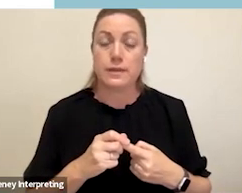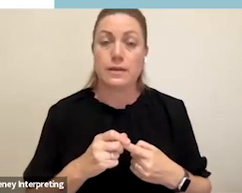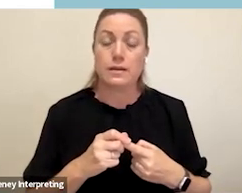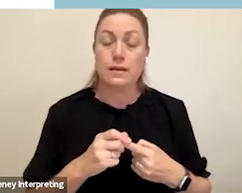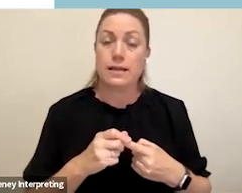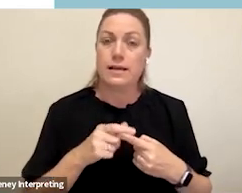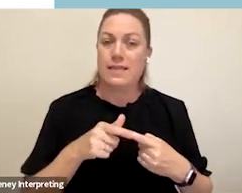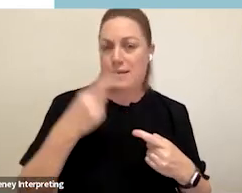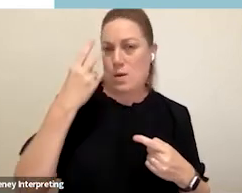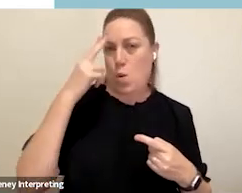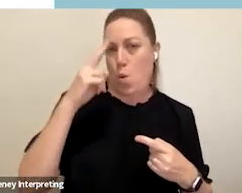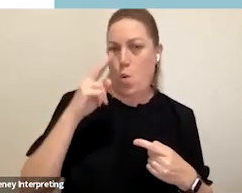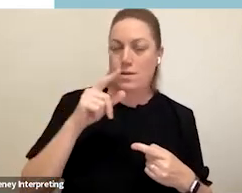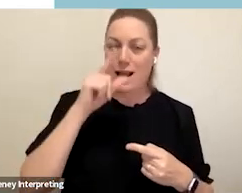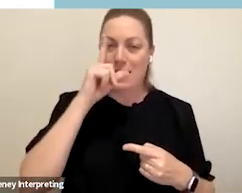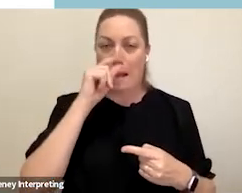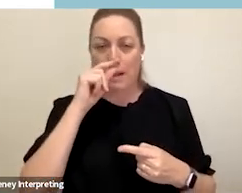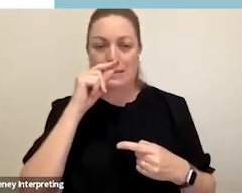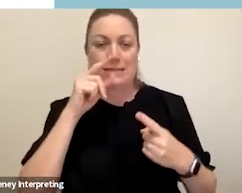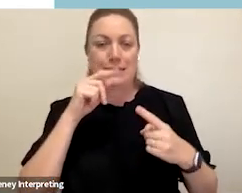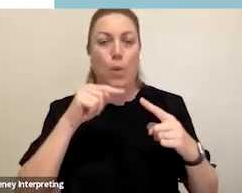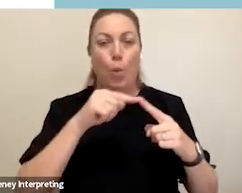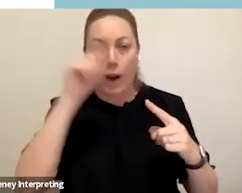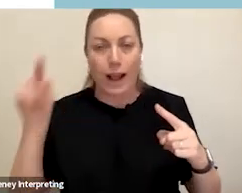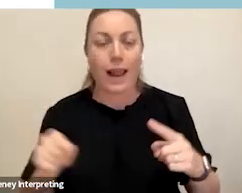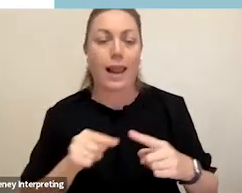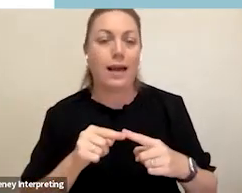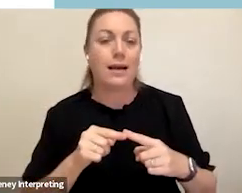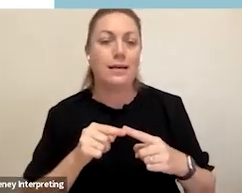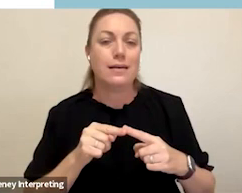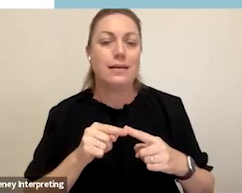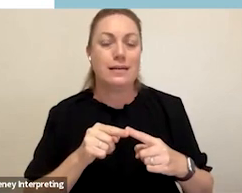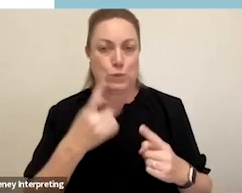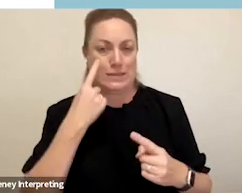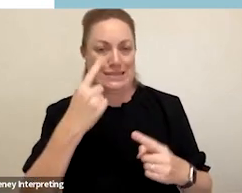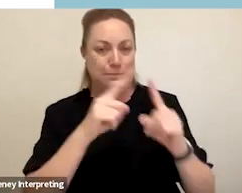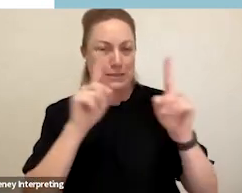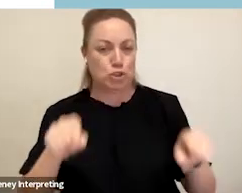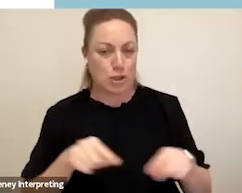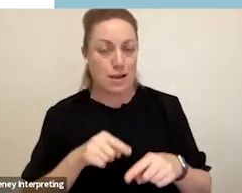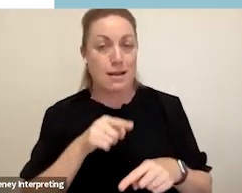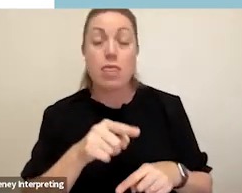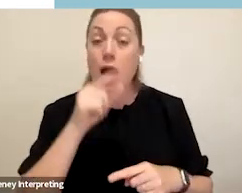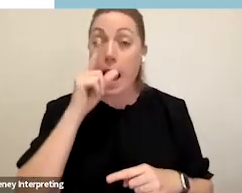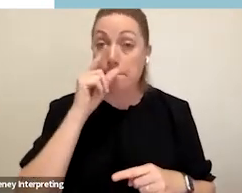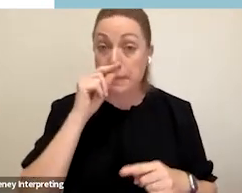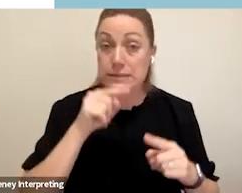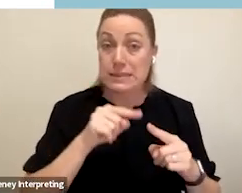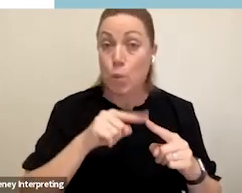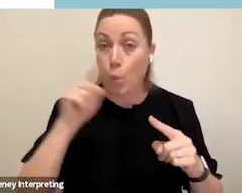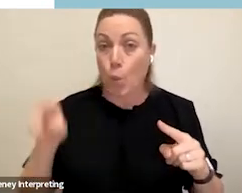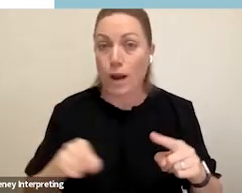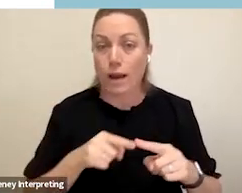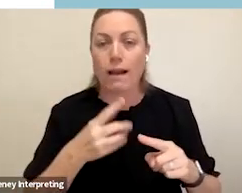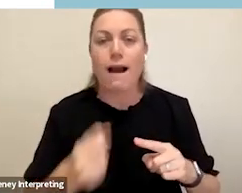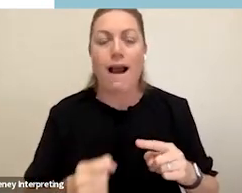slide, is a capability wheel, and that's pictured right in the center of that screen there. The capability wheel consists of